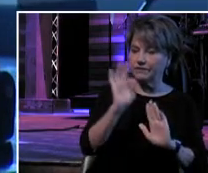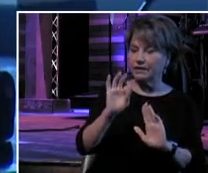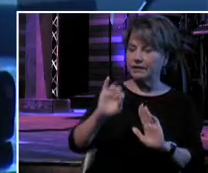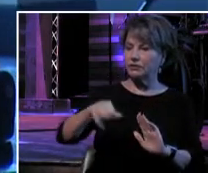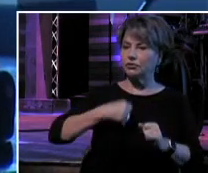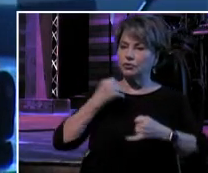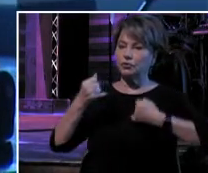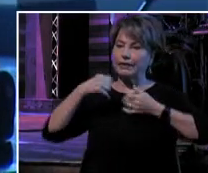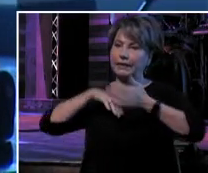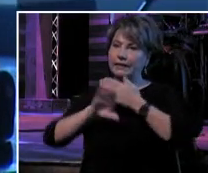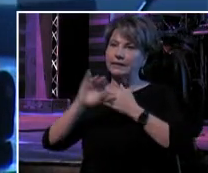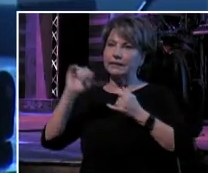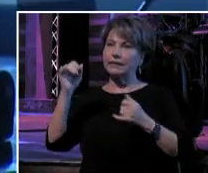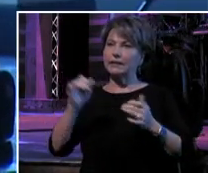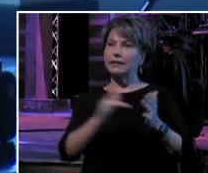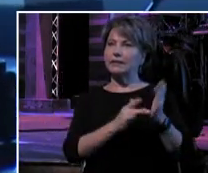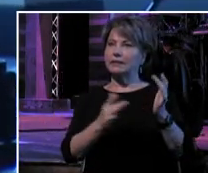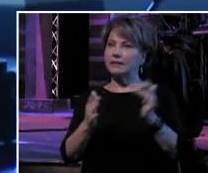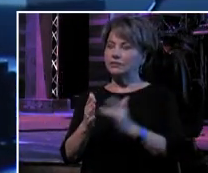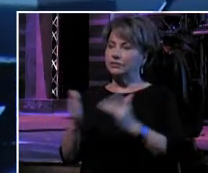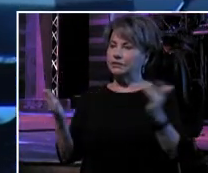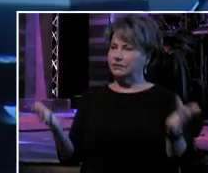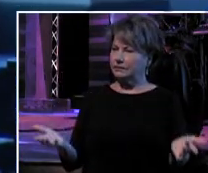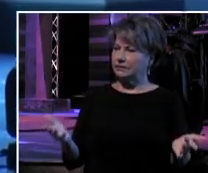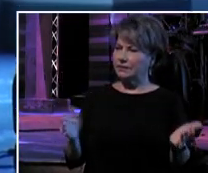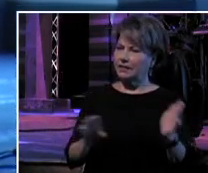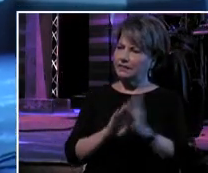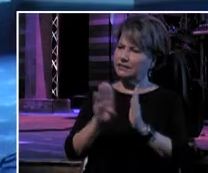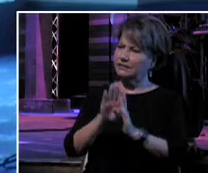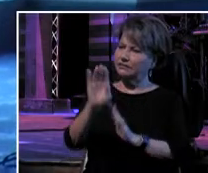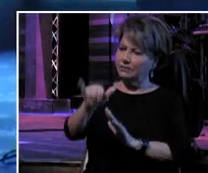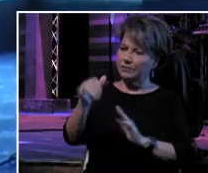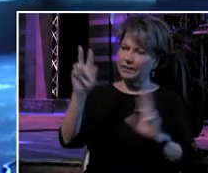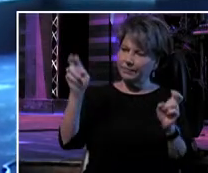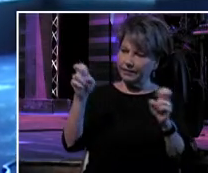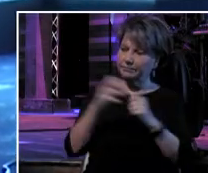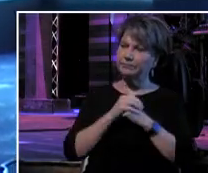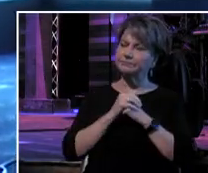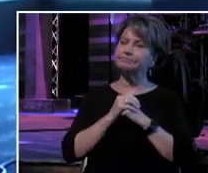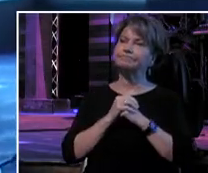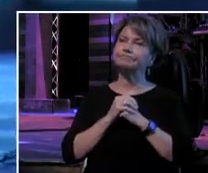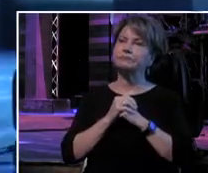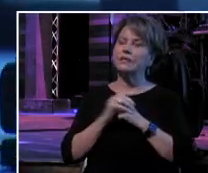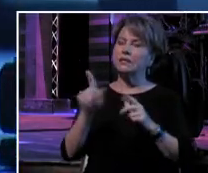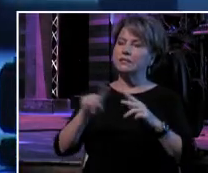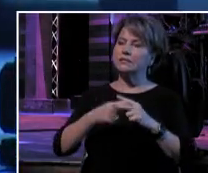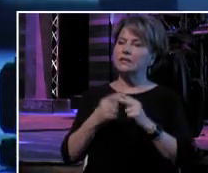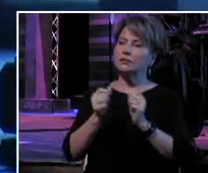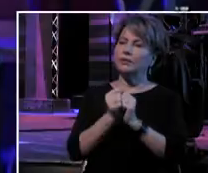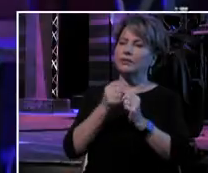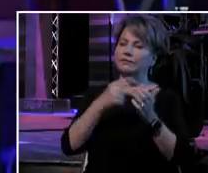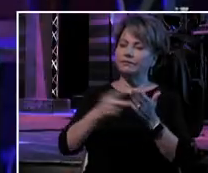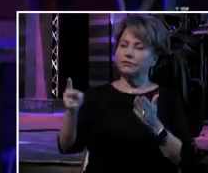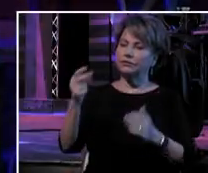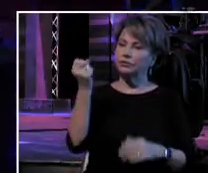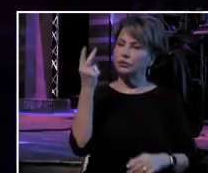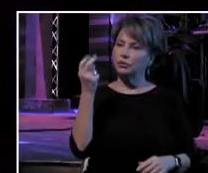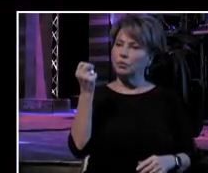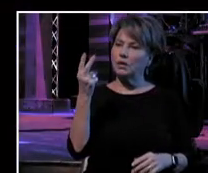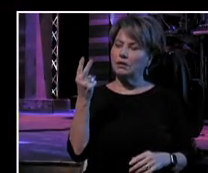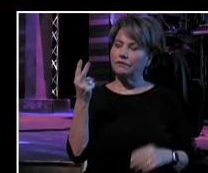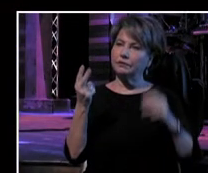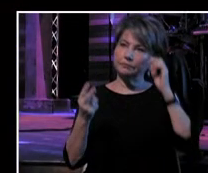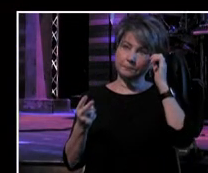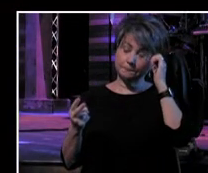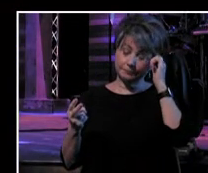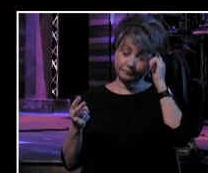in Jesus. So let's see how he develops this. Let's keep reading in that first chapter. Start with verse 12. It says this. He says, I